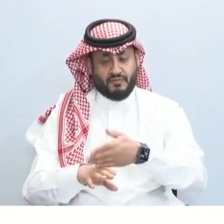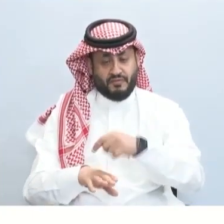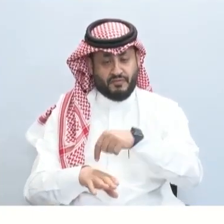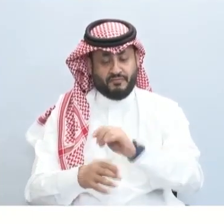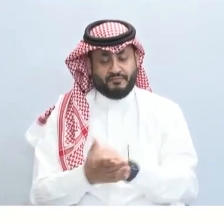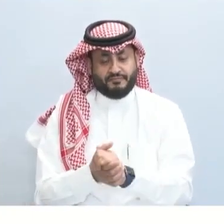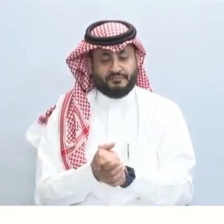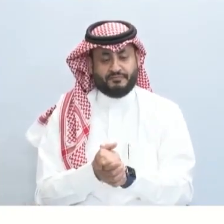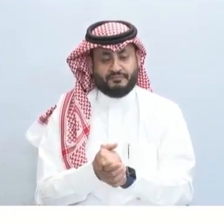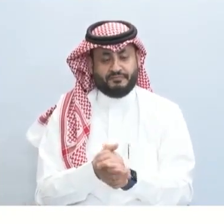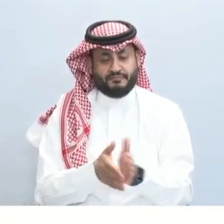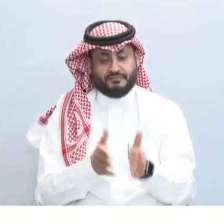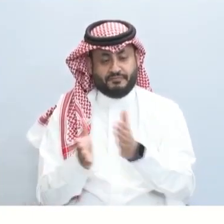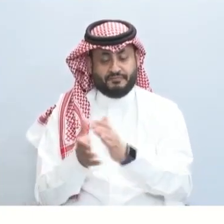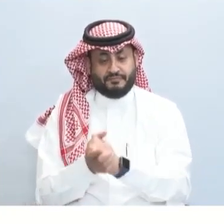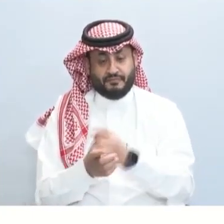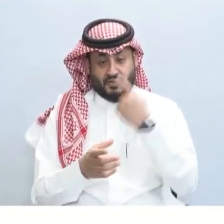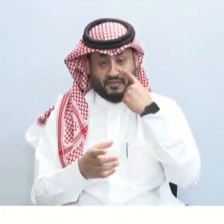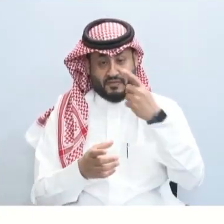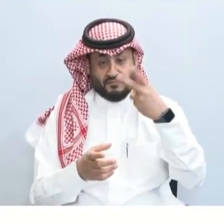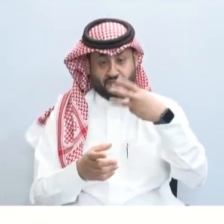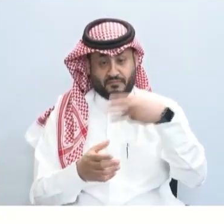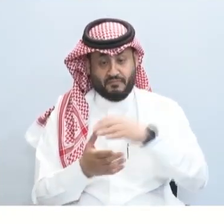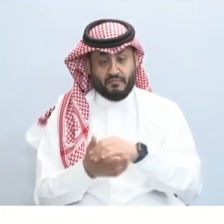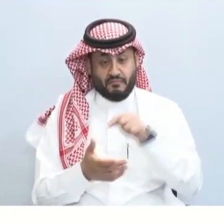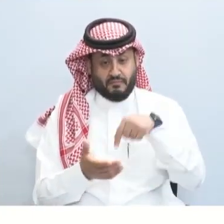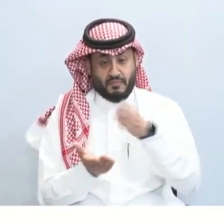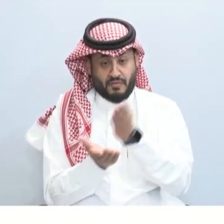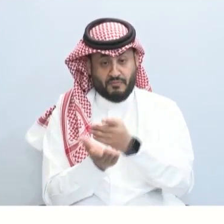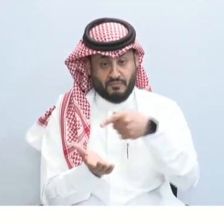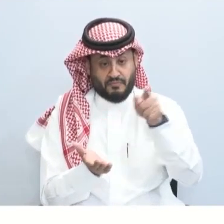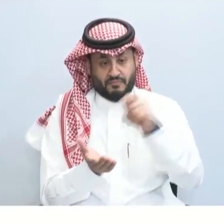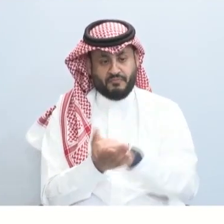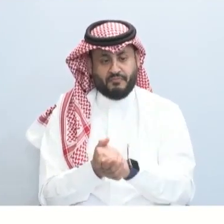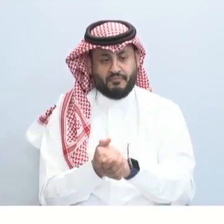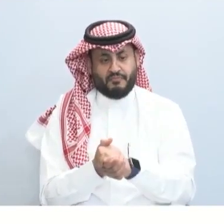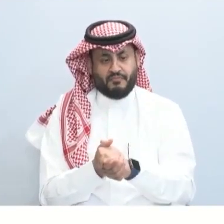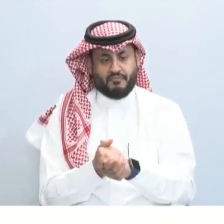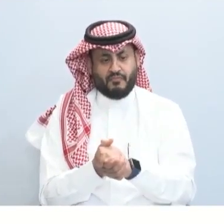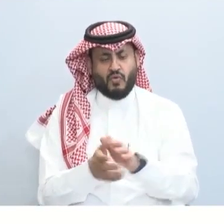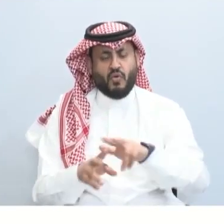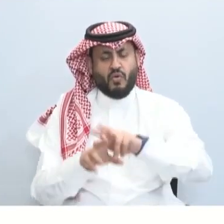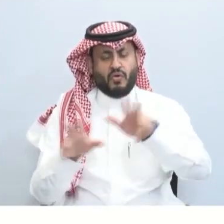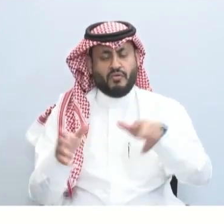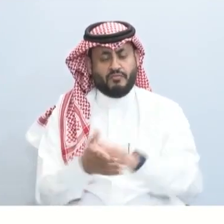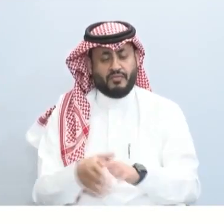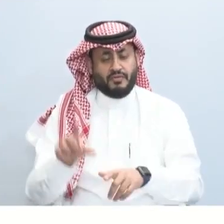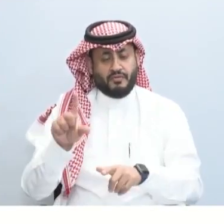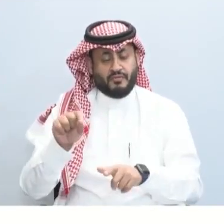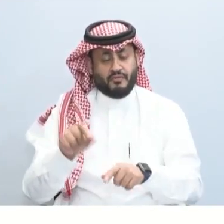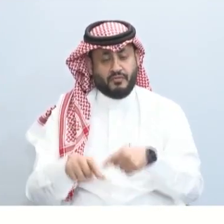the land. The vision will come true, and all will